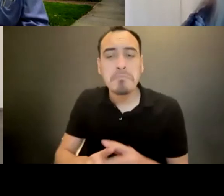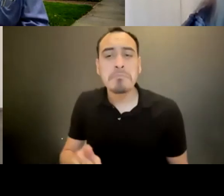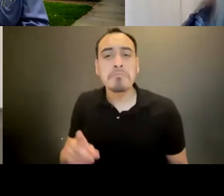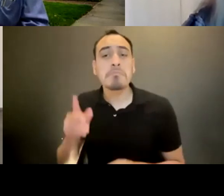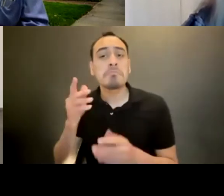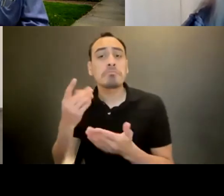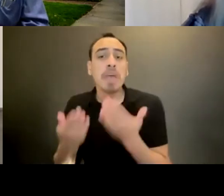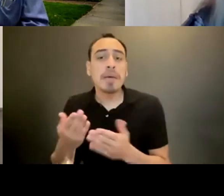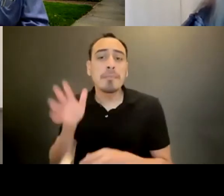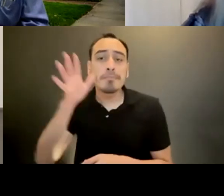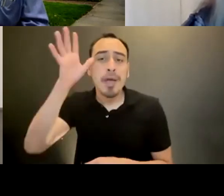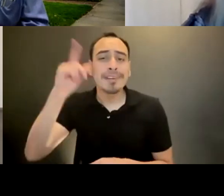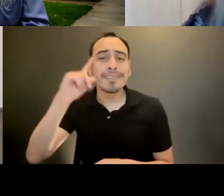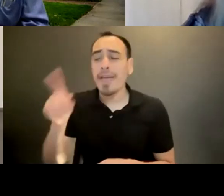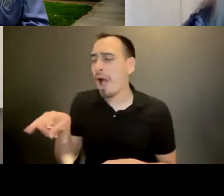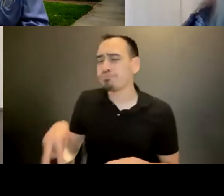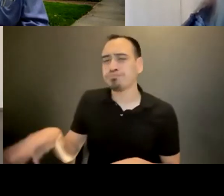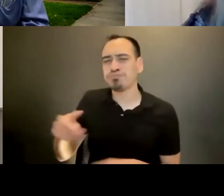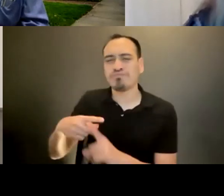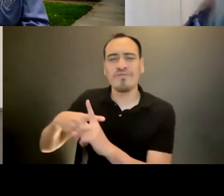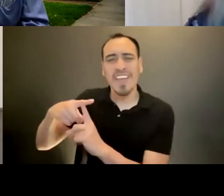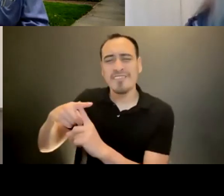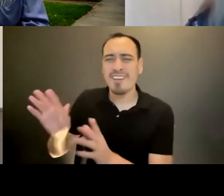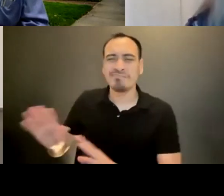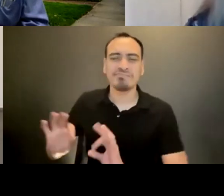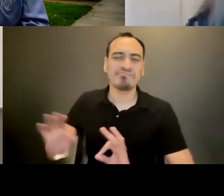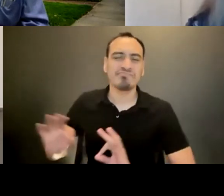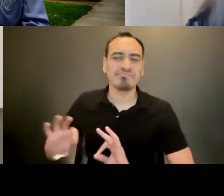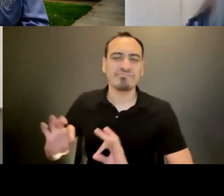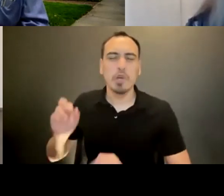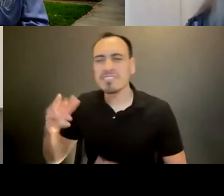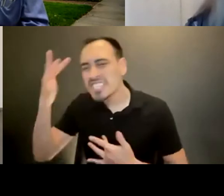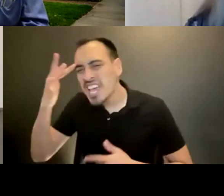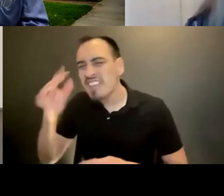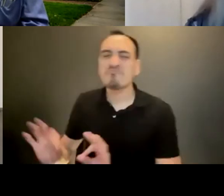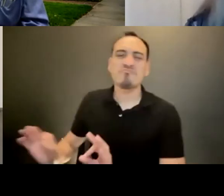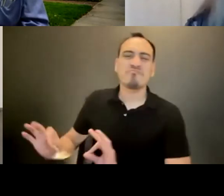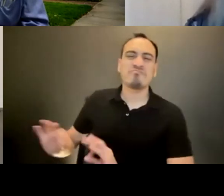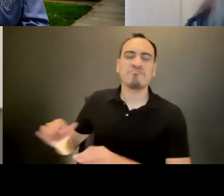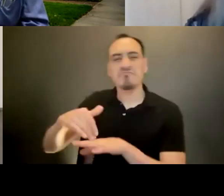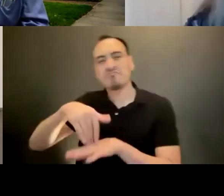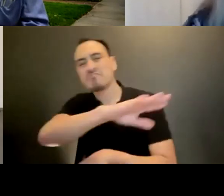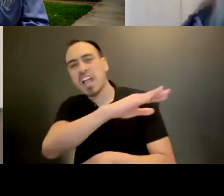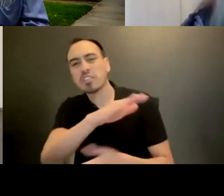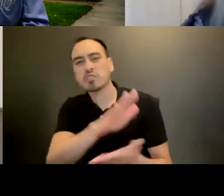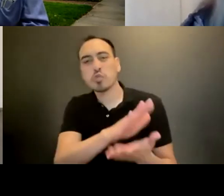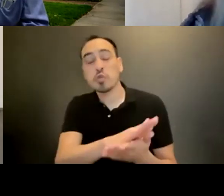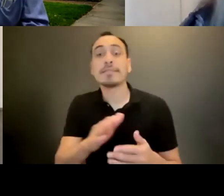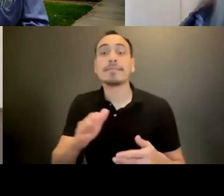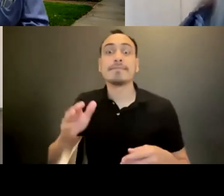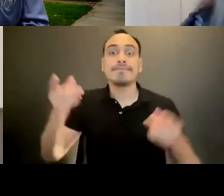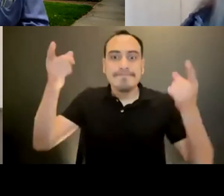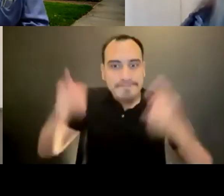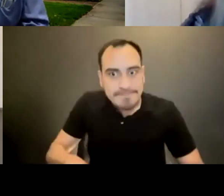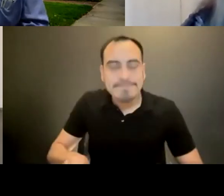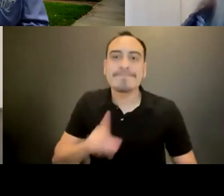they think they can work through it, and they still go ahead with their regular activities, only to find out later that they have actually